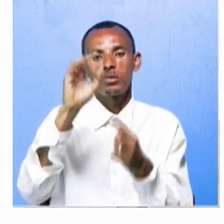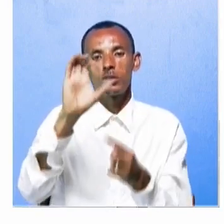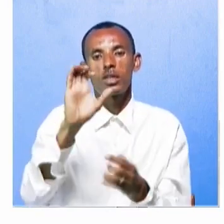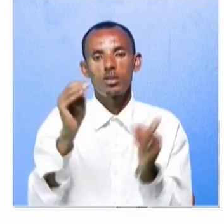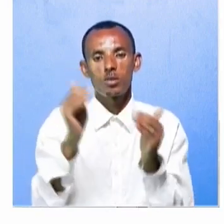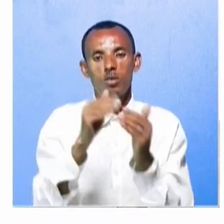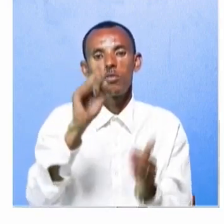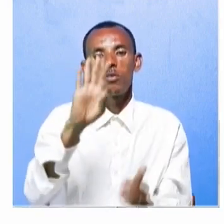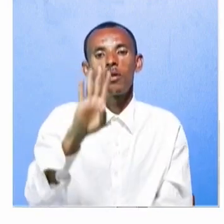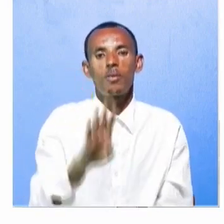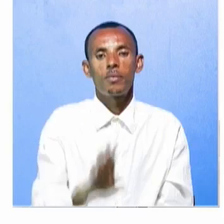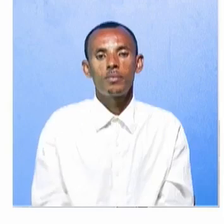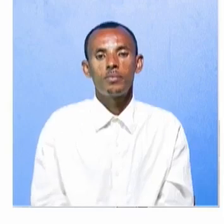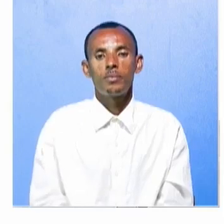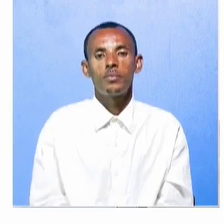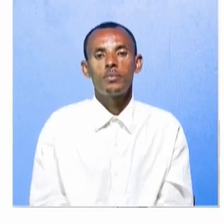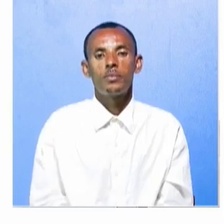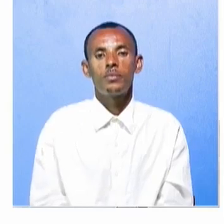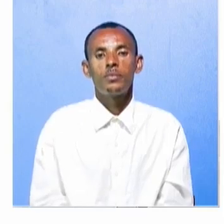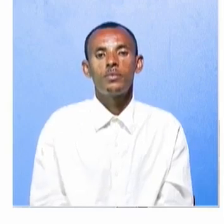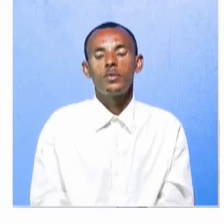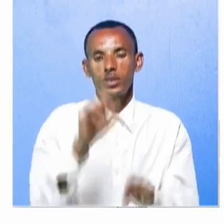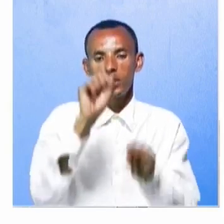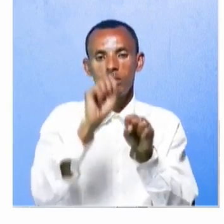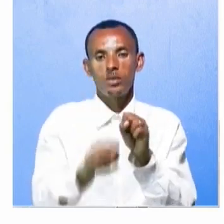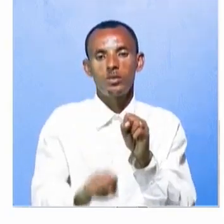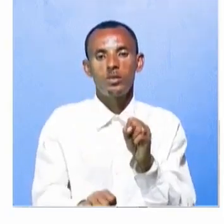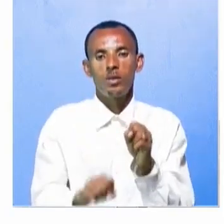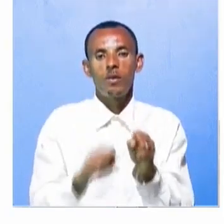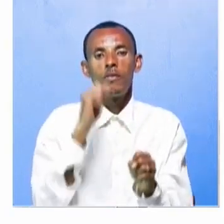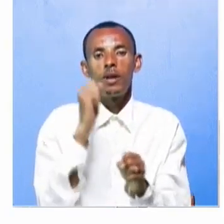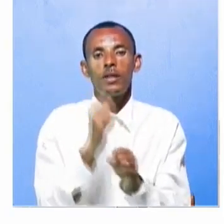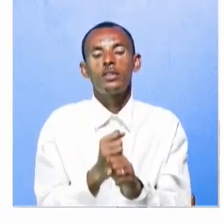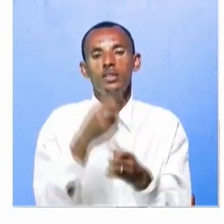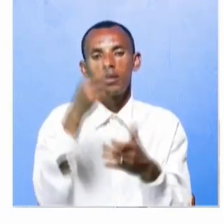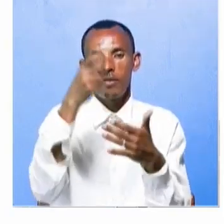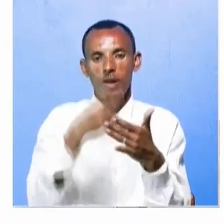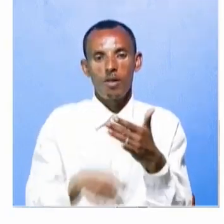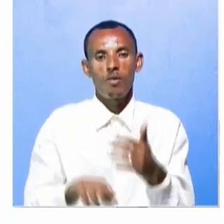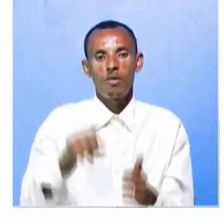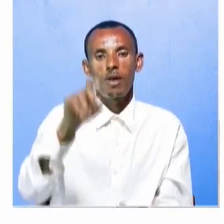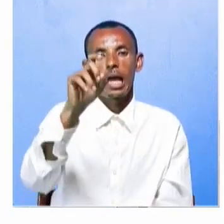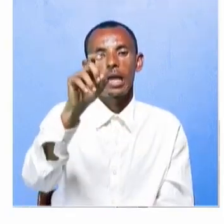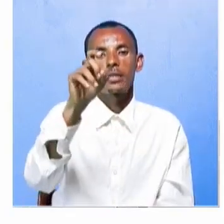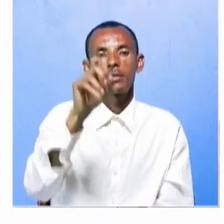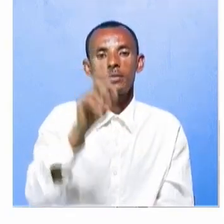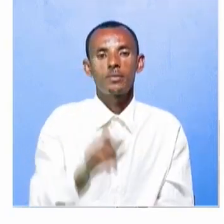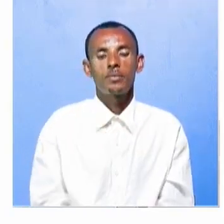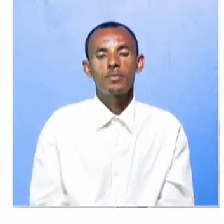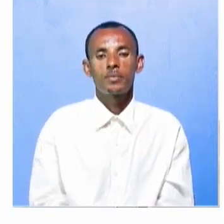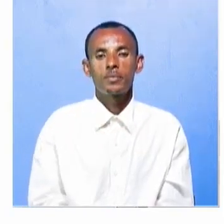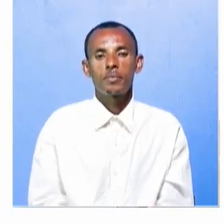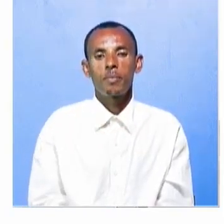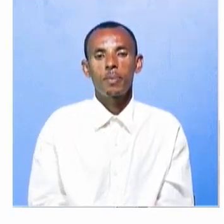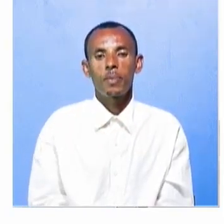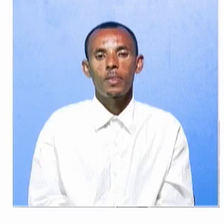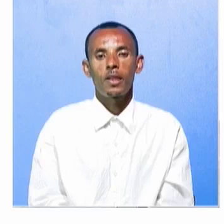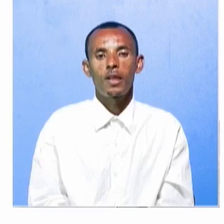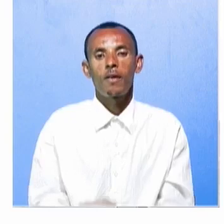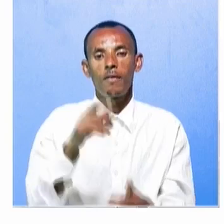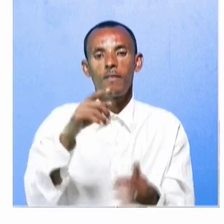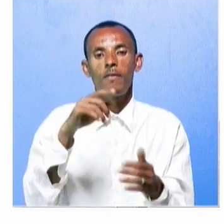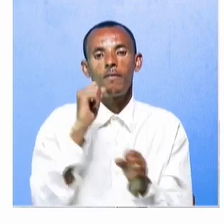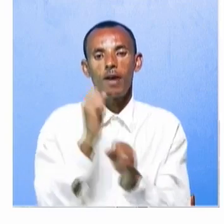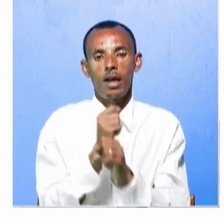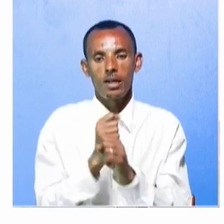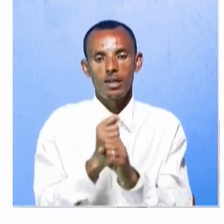4. Okay, so find the value of X. Find the